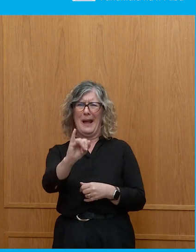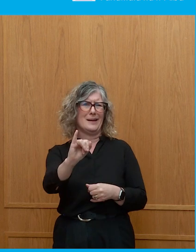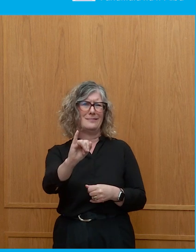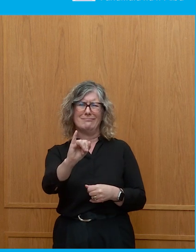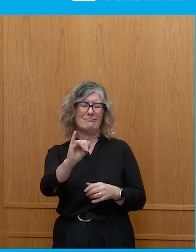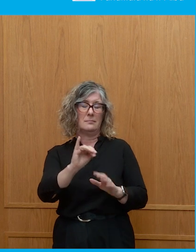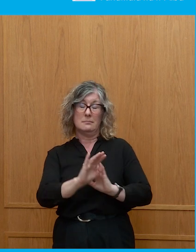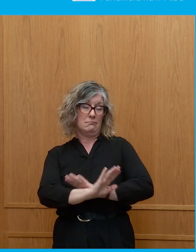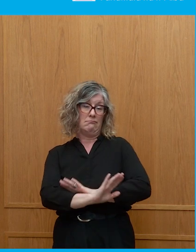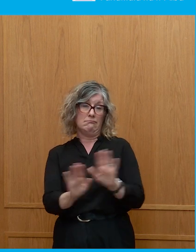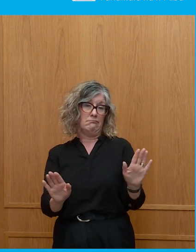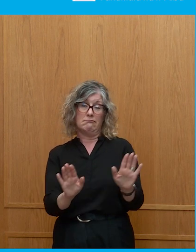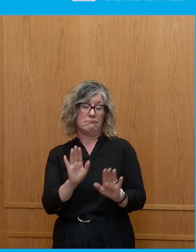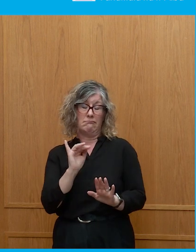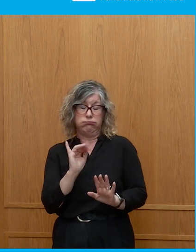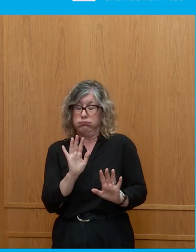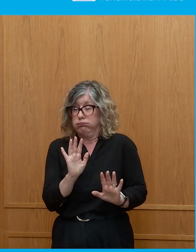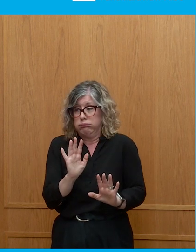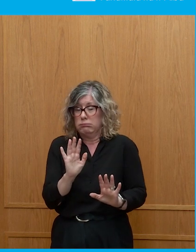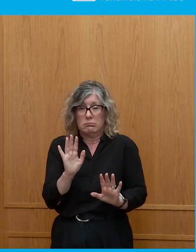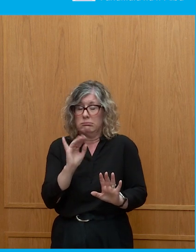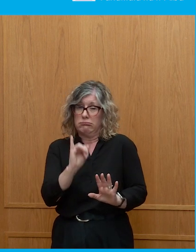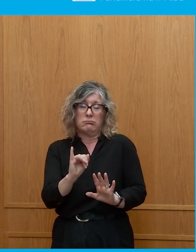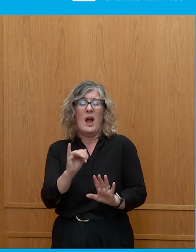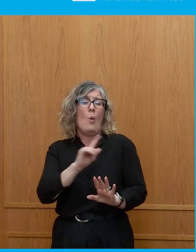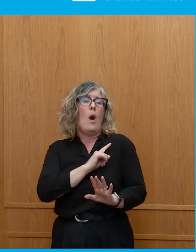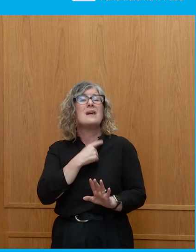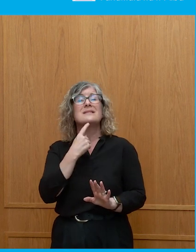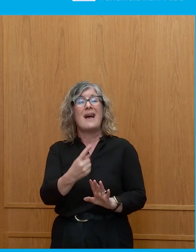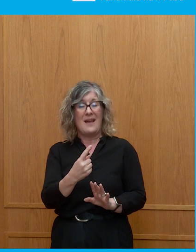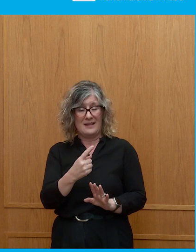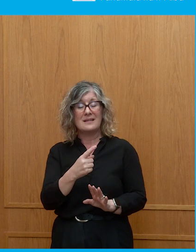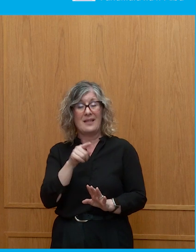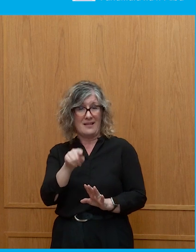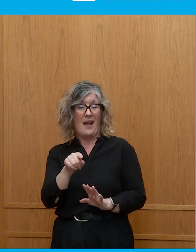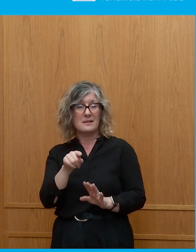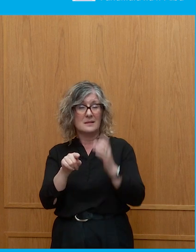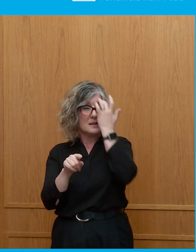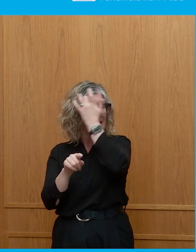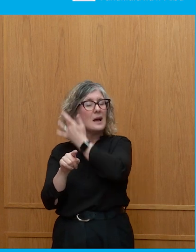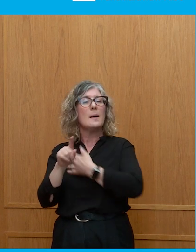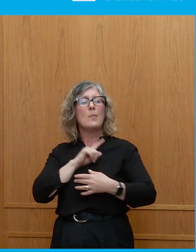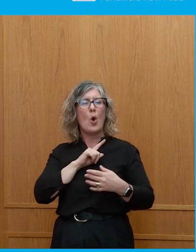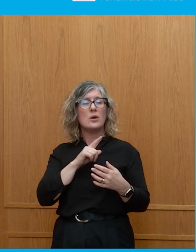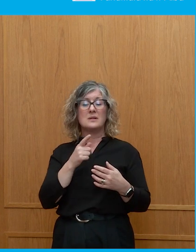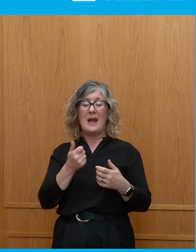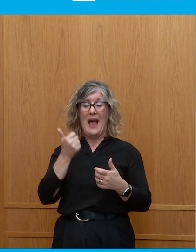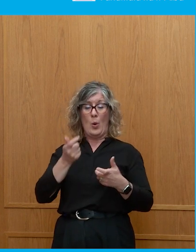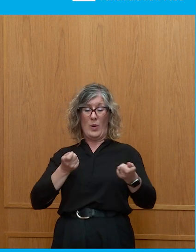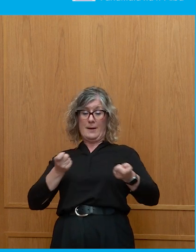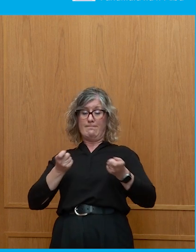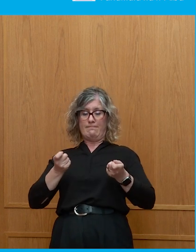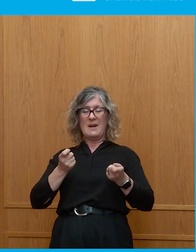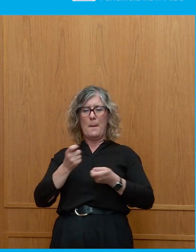And the reason why I say that is that I think the art of governing is essentially compromise. And how